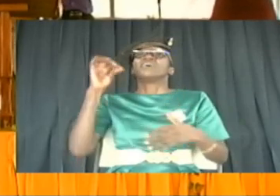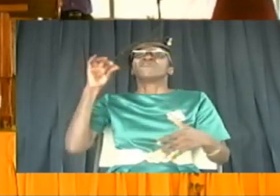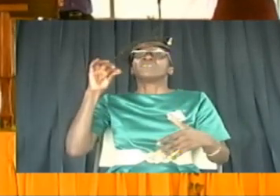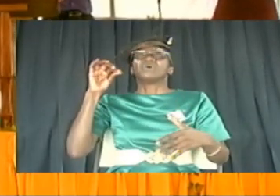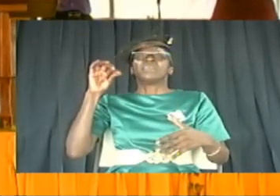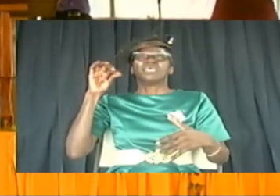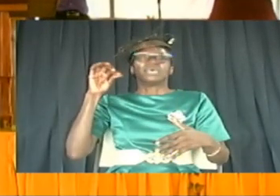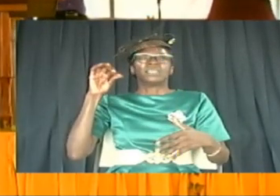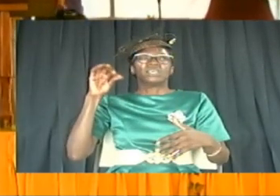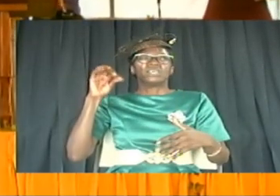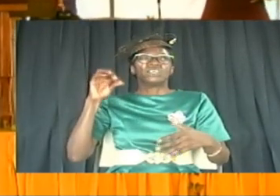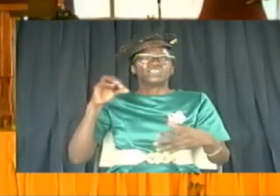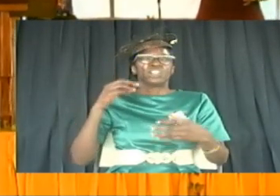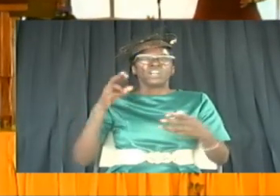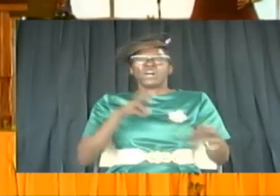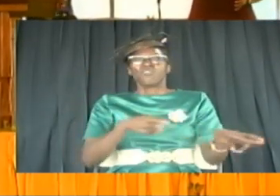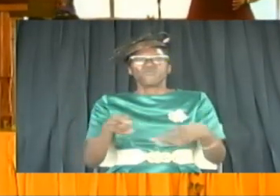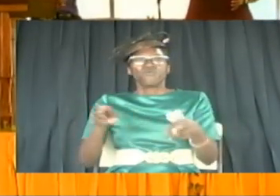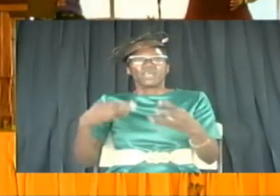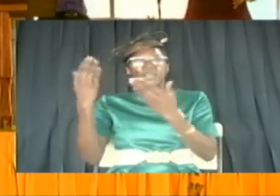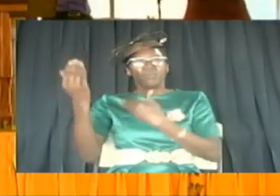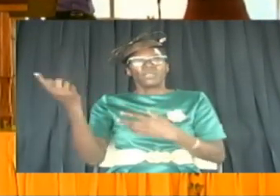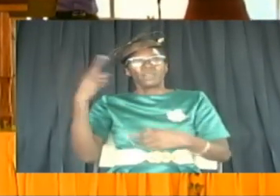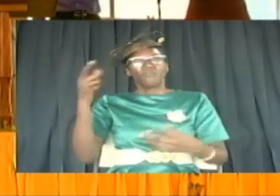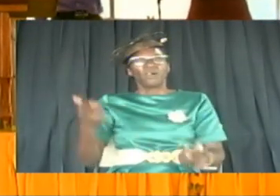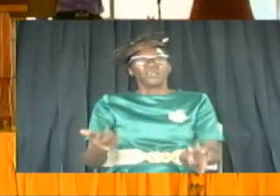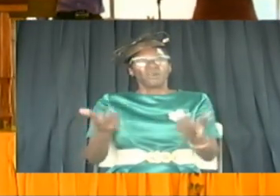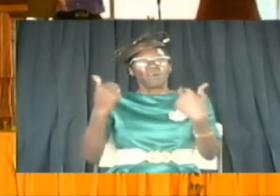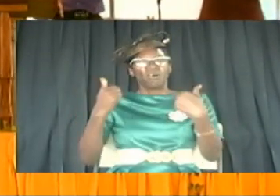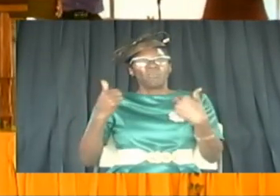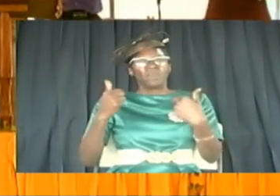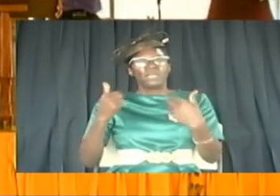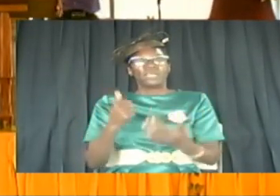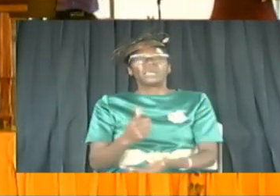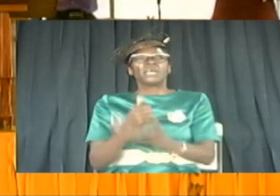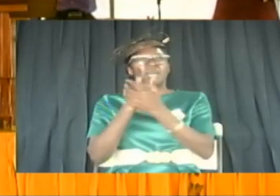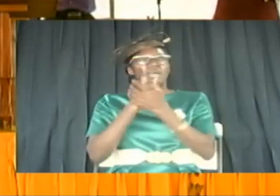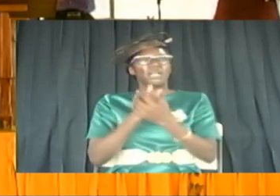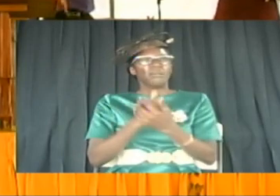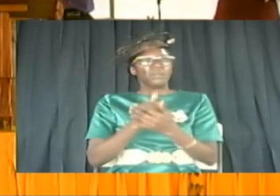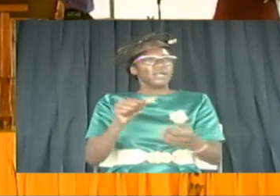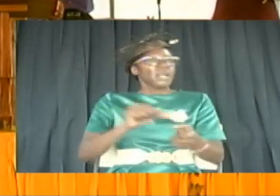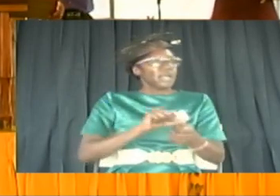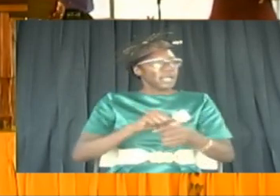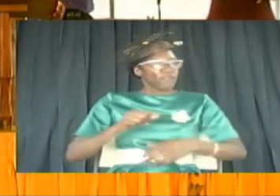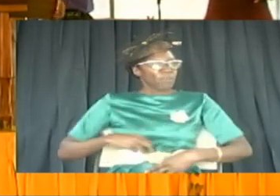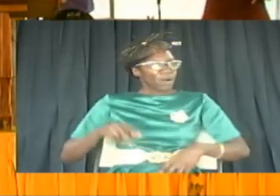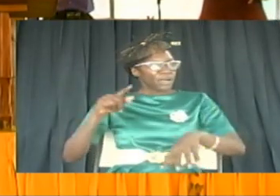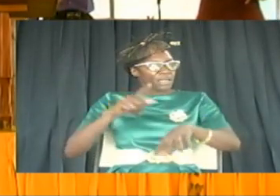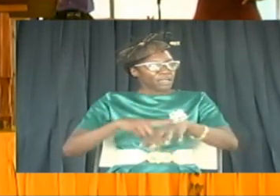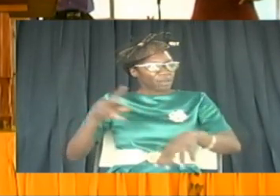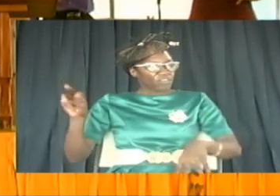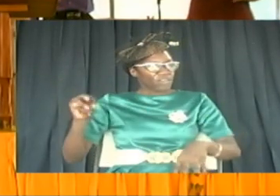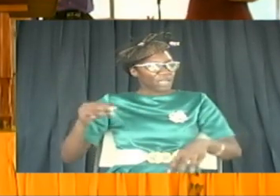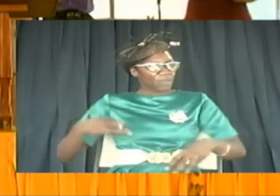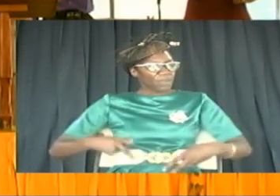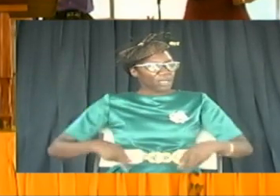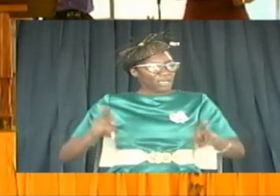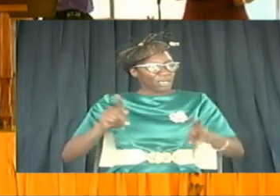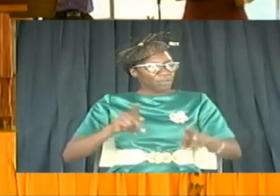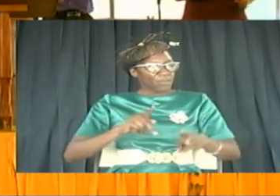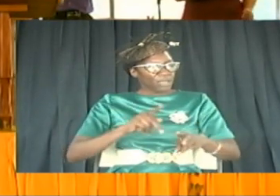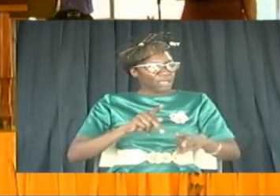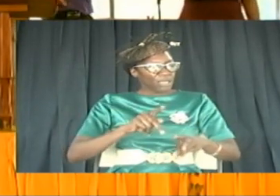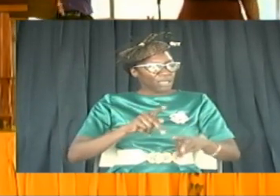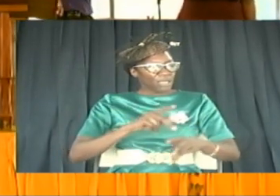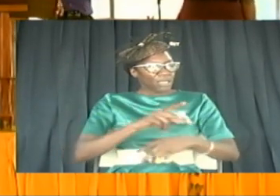waiting for your coming. I pray, God, to every heart this morning, touch them. Let it be placed, let your word be placed